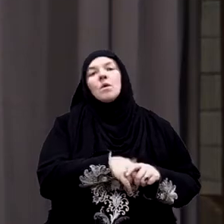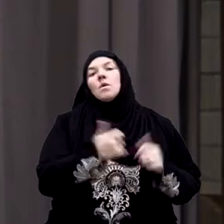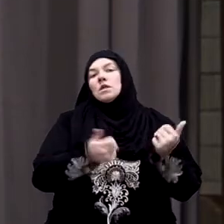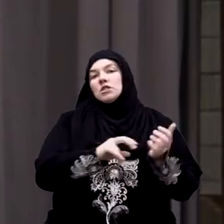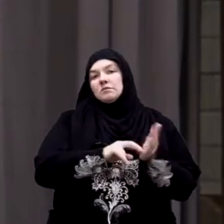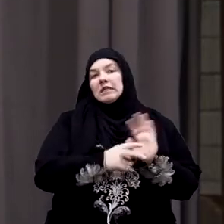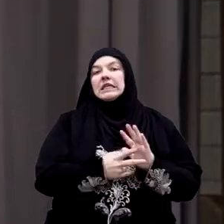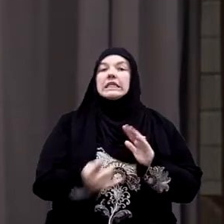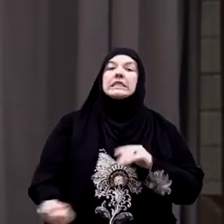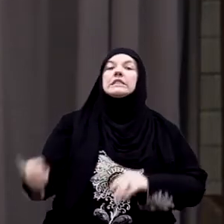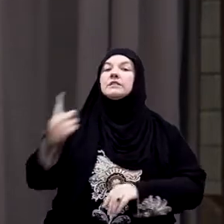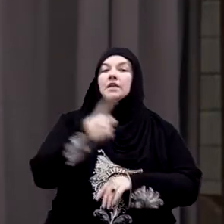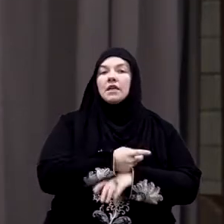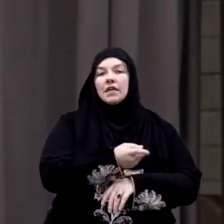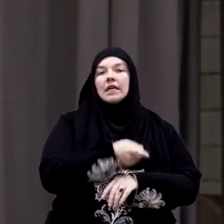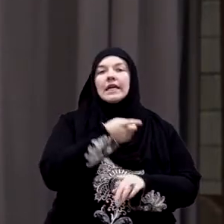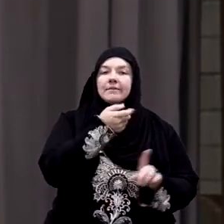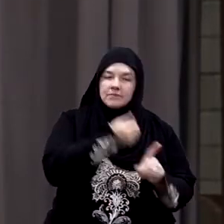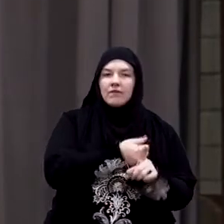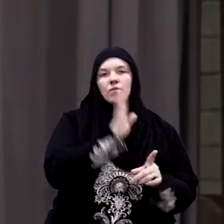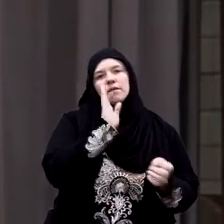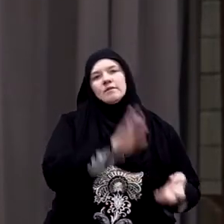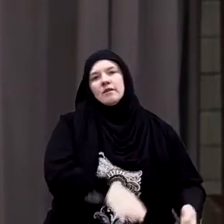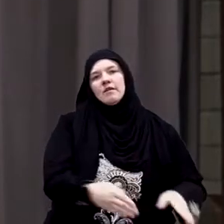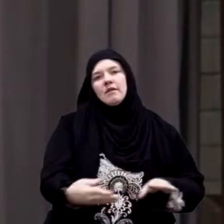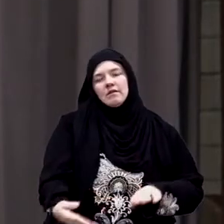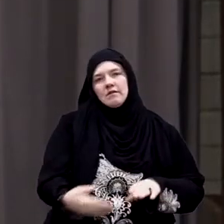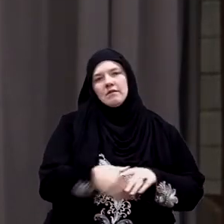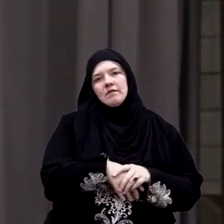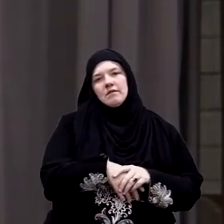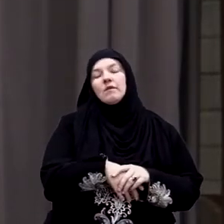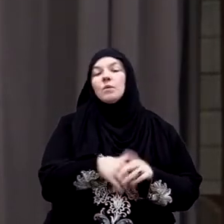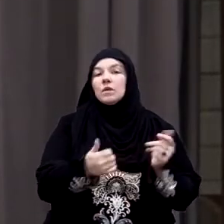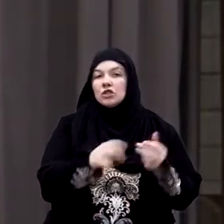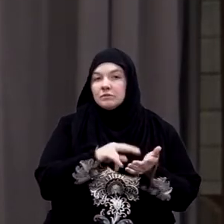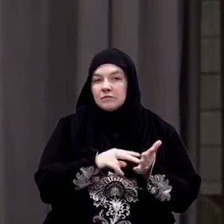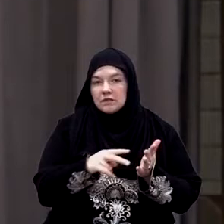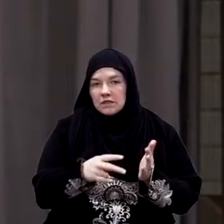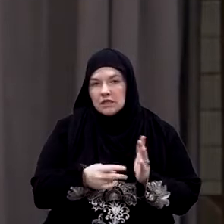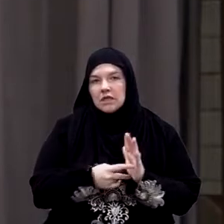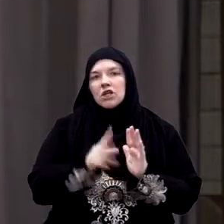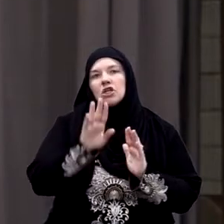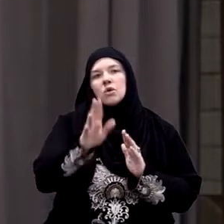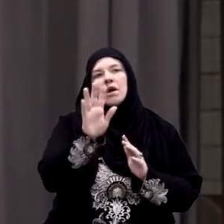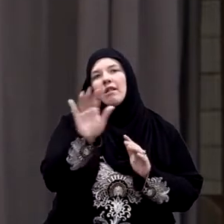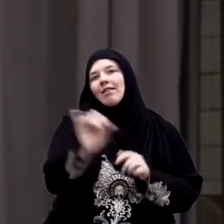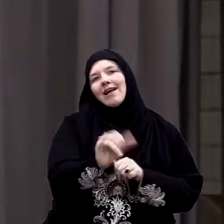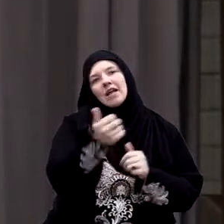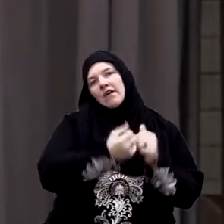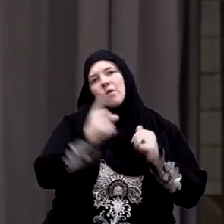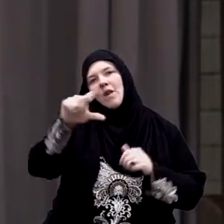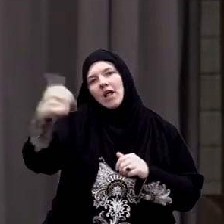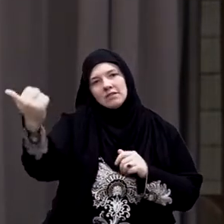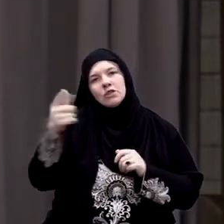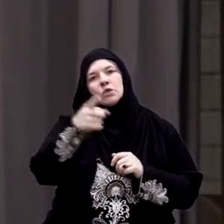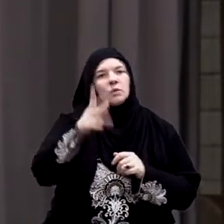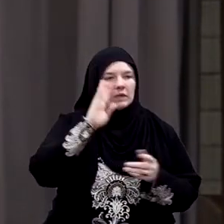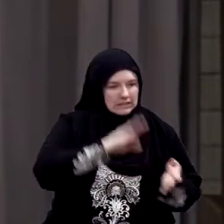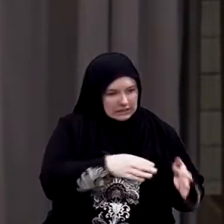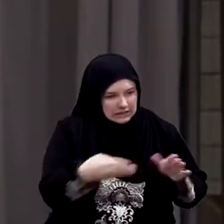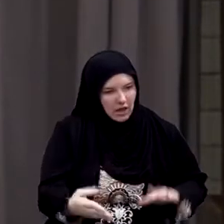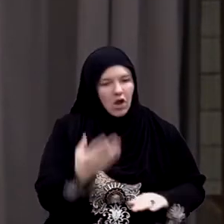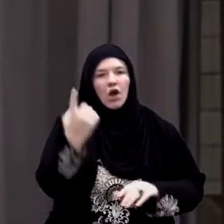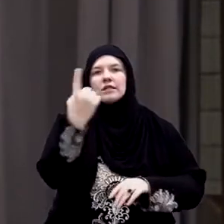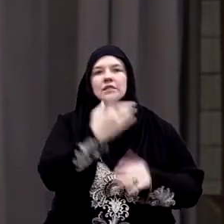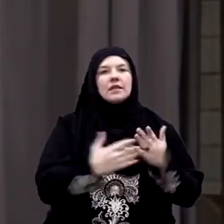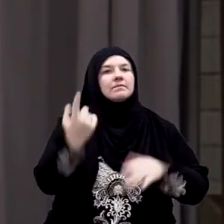which is the day that he will die. Which means you are like everybody else. You will die on a